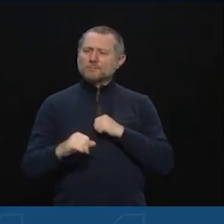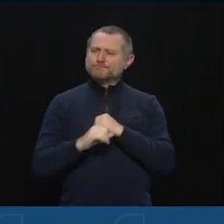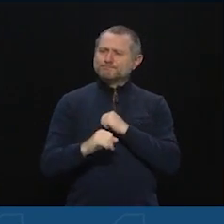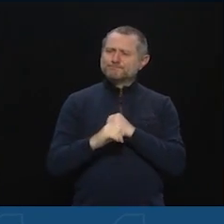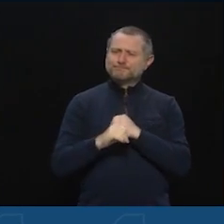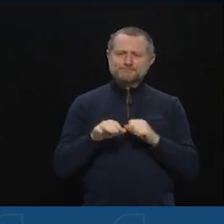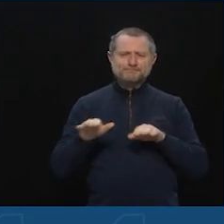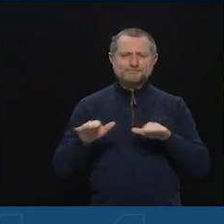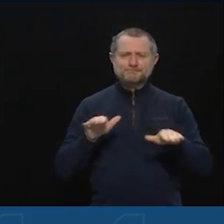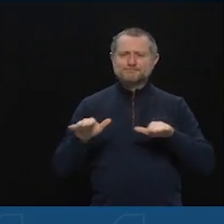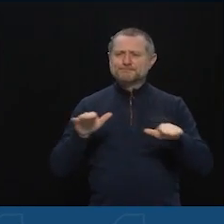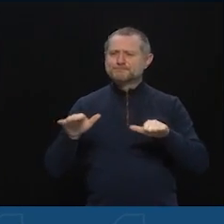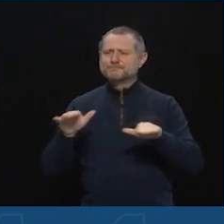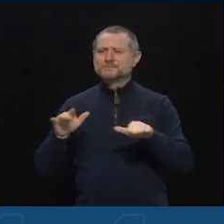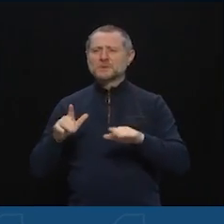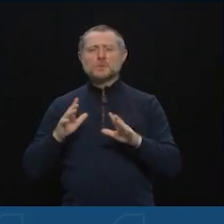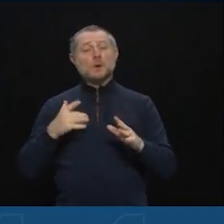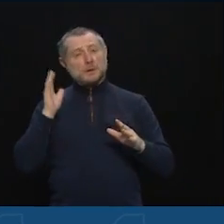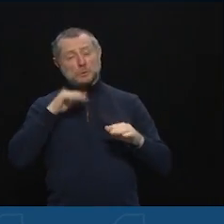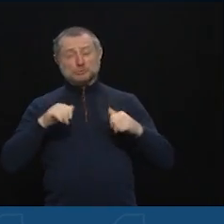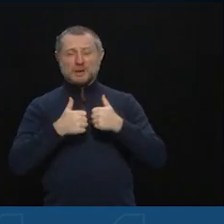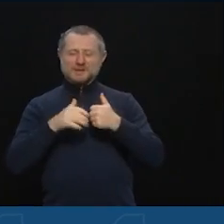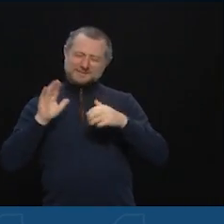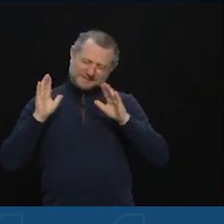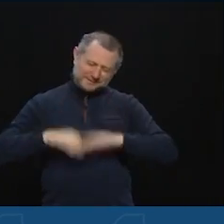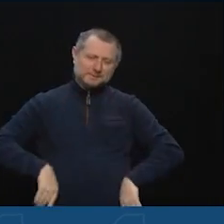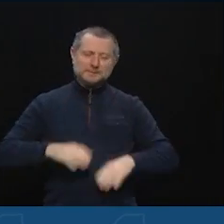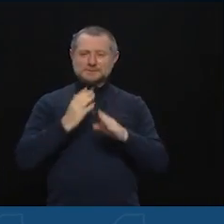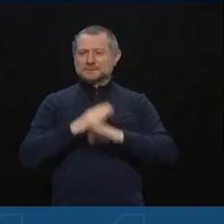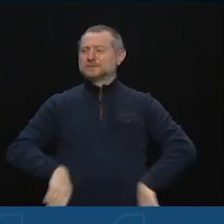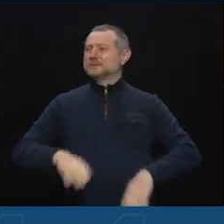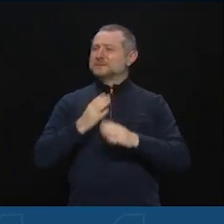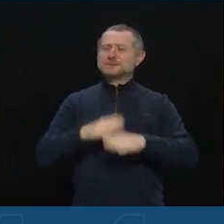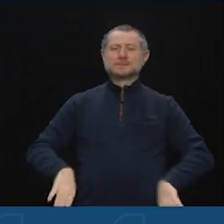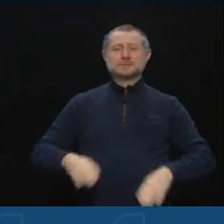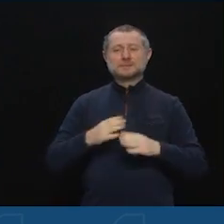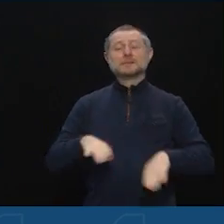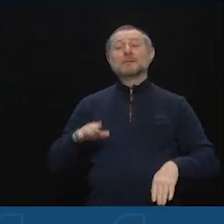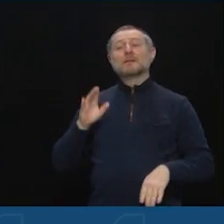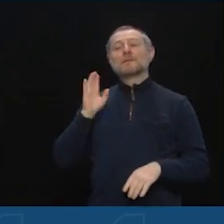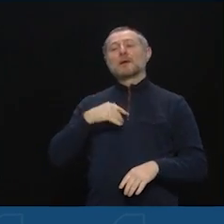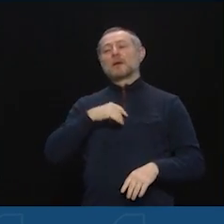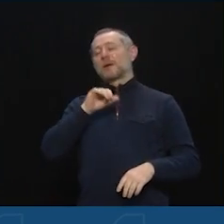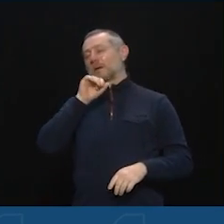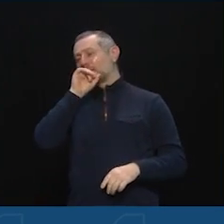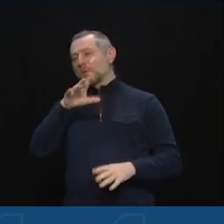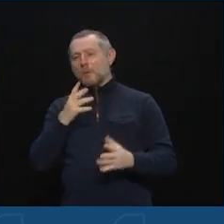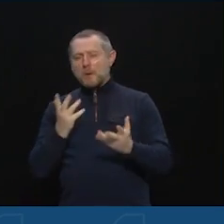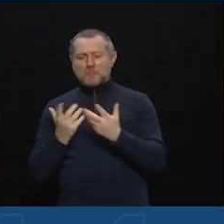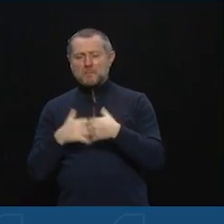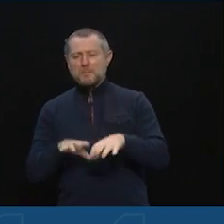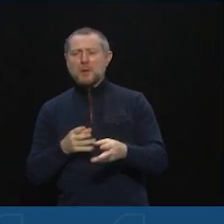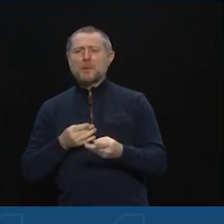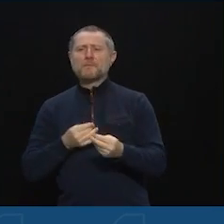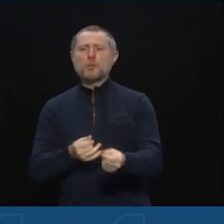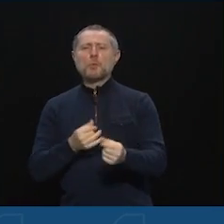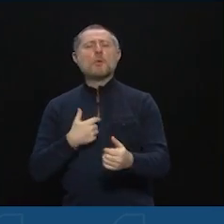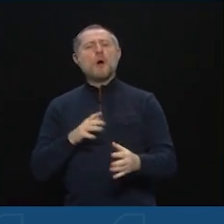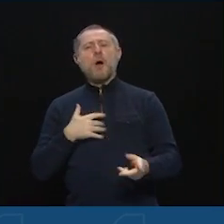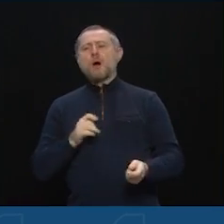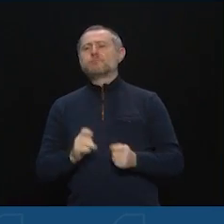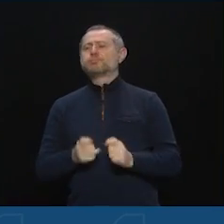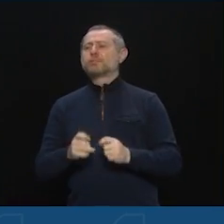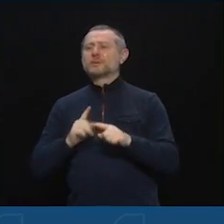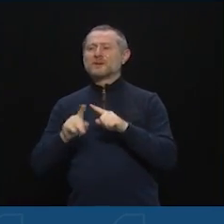down the barriers because we have been through so much. And also, I just love efficiency. I have reformed various levels of government. I look at every